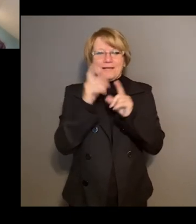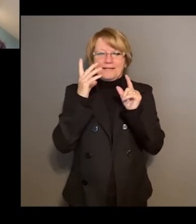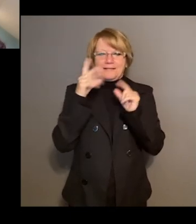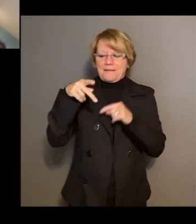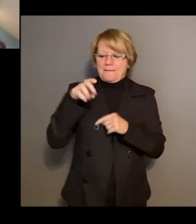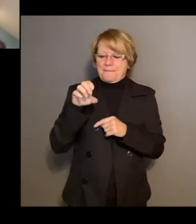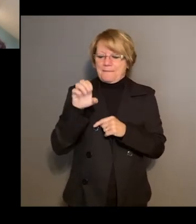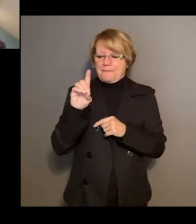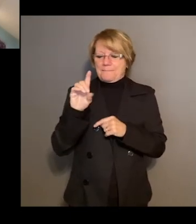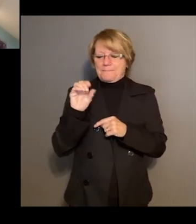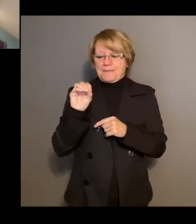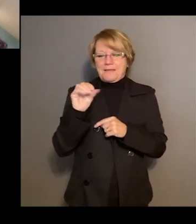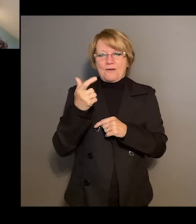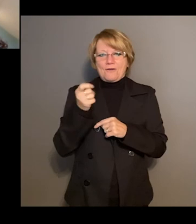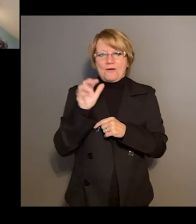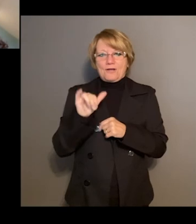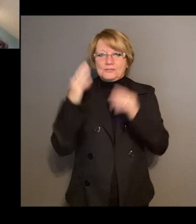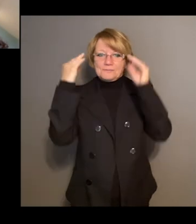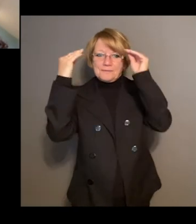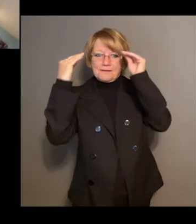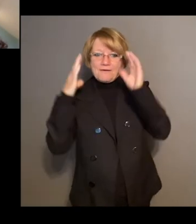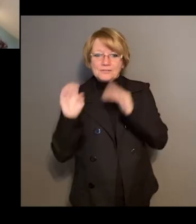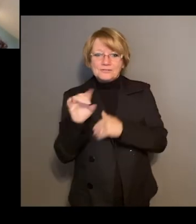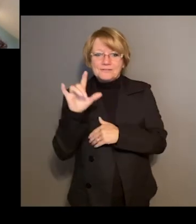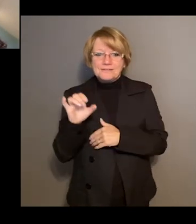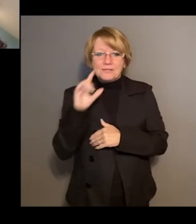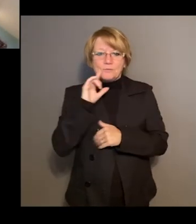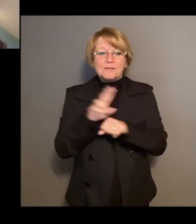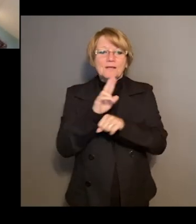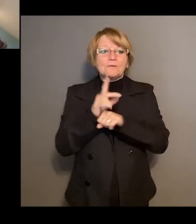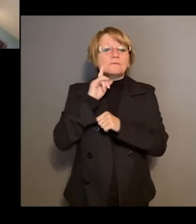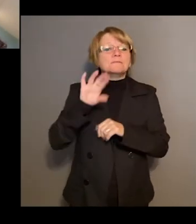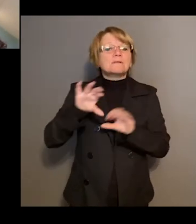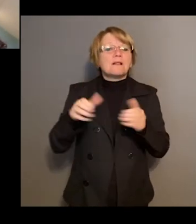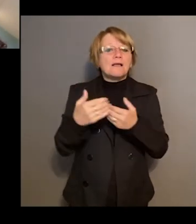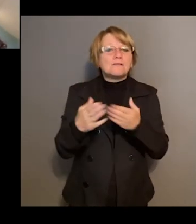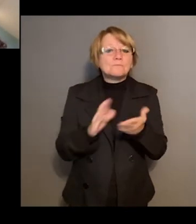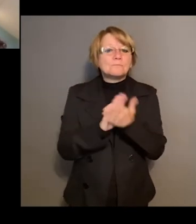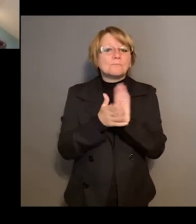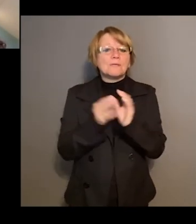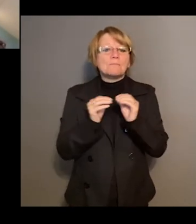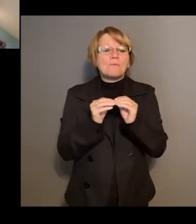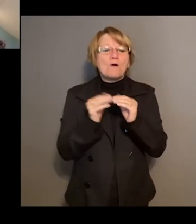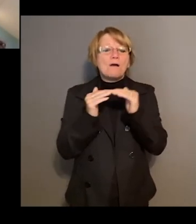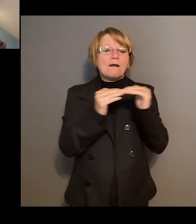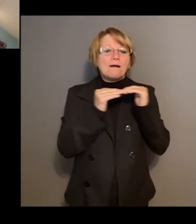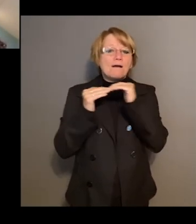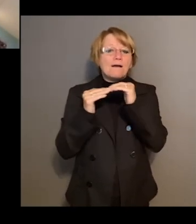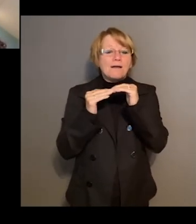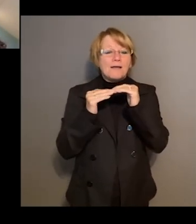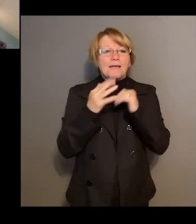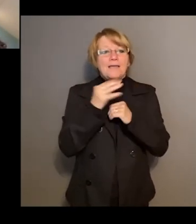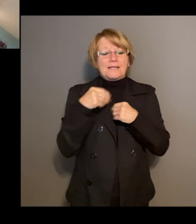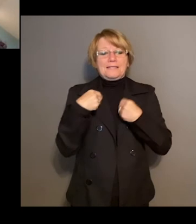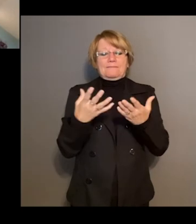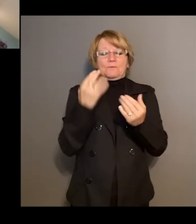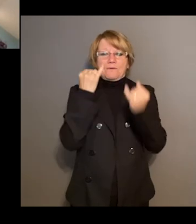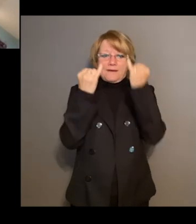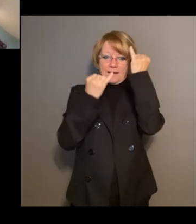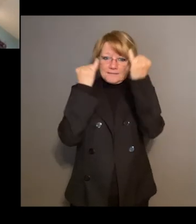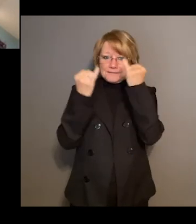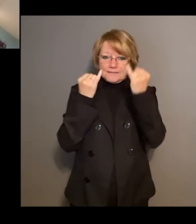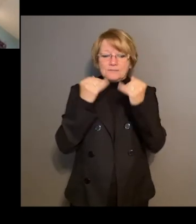or other resources that you can use for the classroom to try to make your classrooms more equitable and give you tips